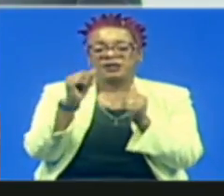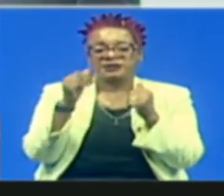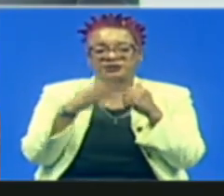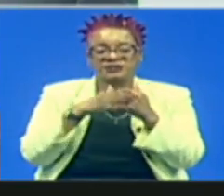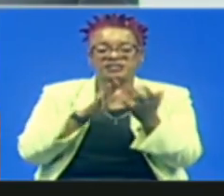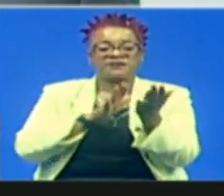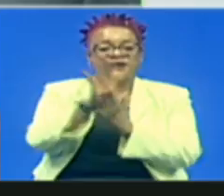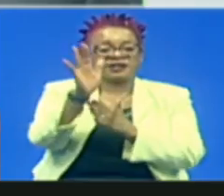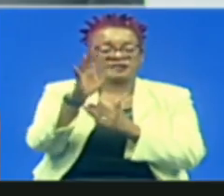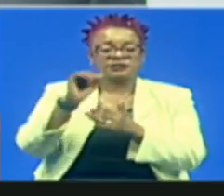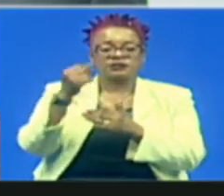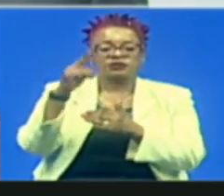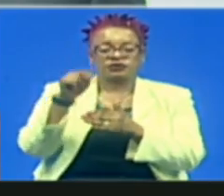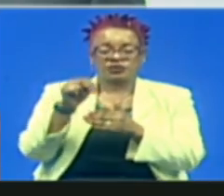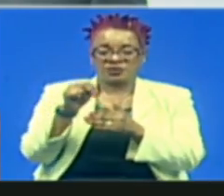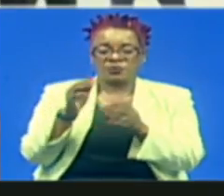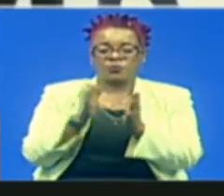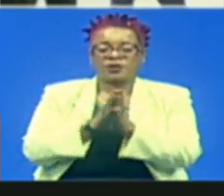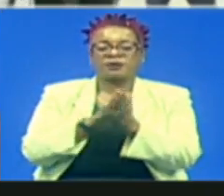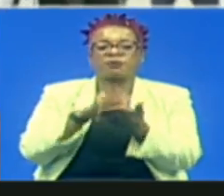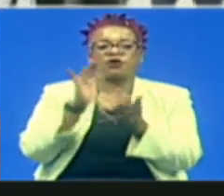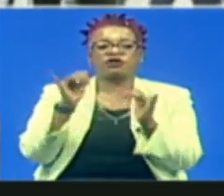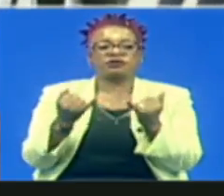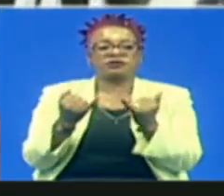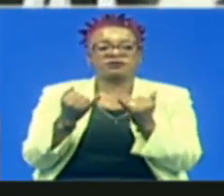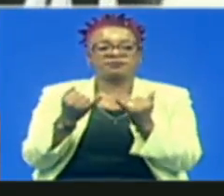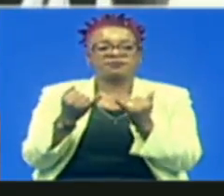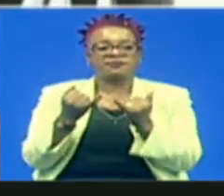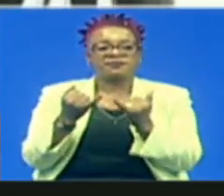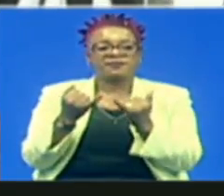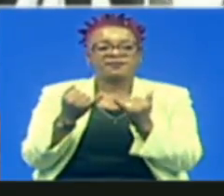Sean Kadovilis with the details.